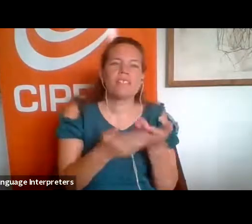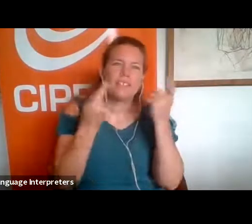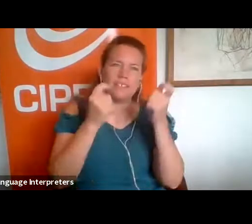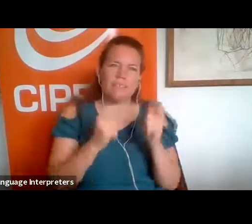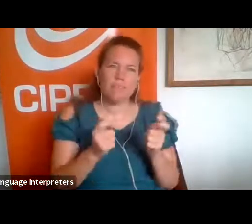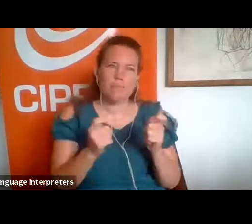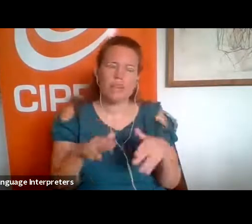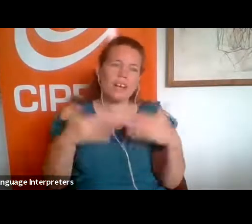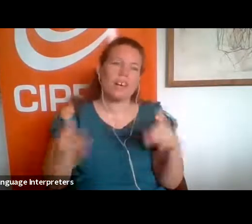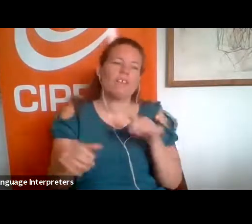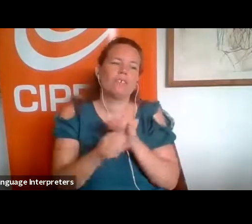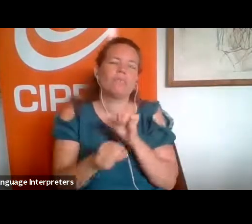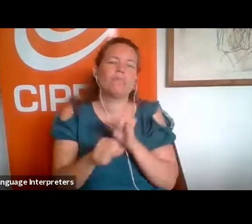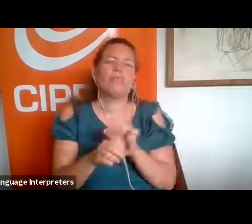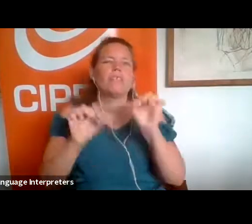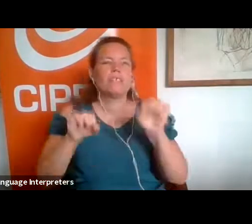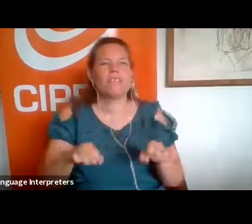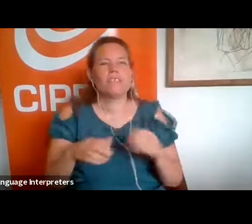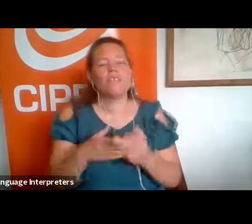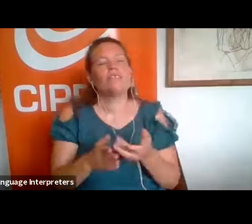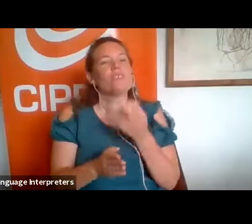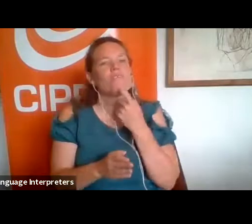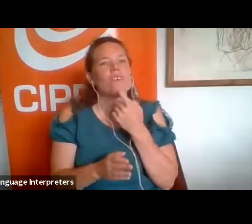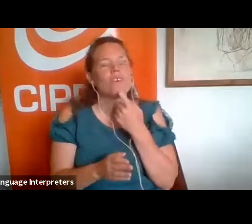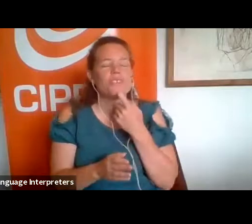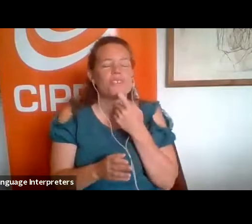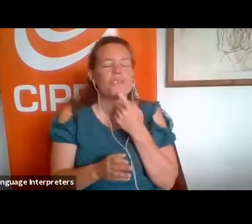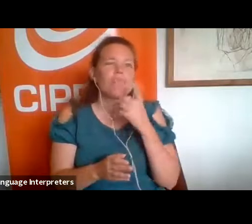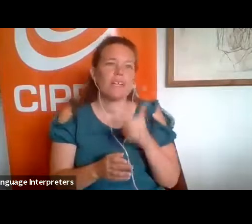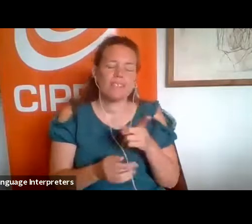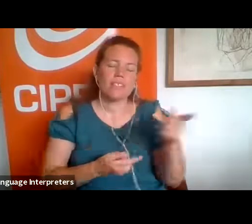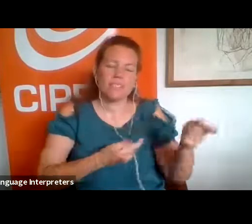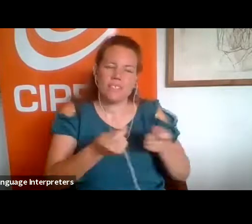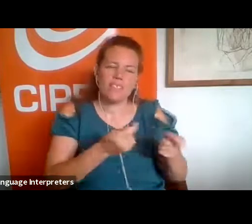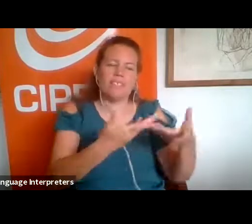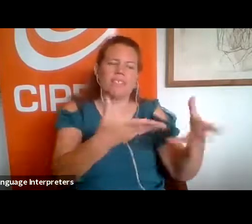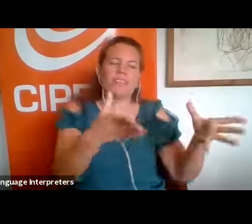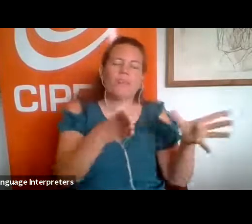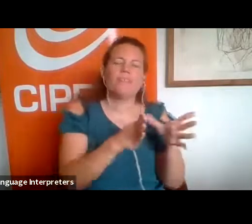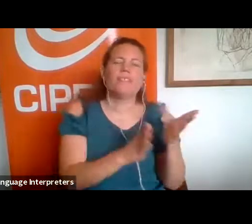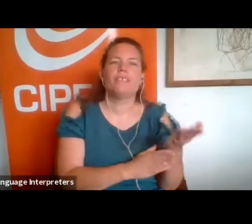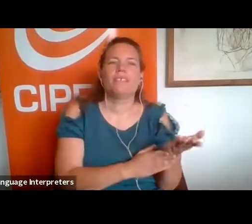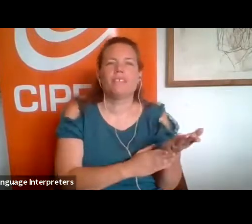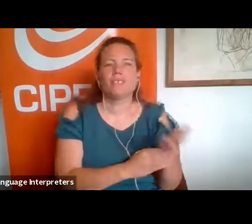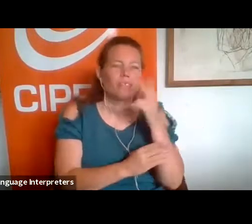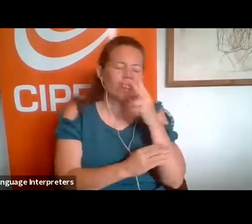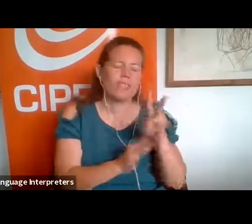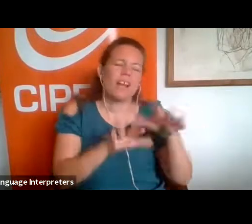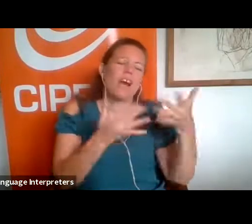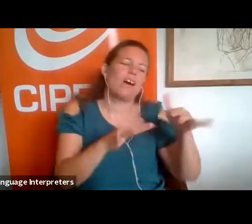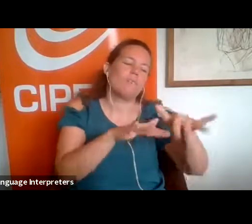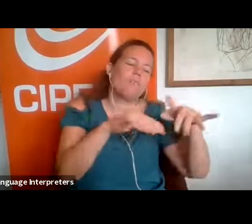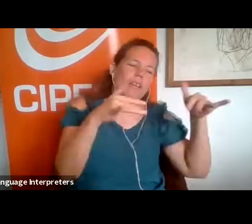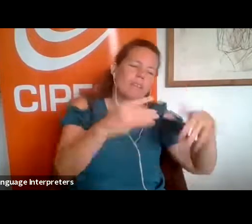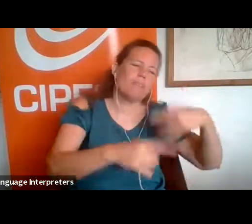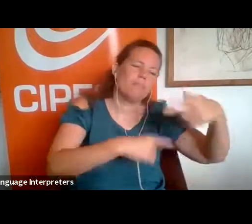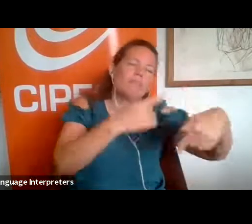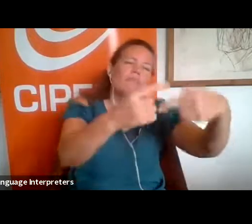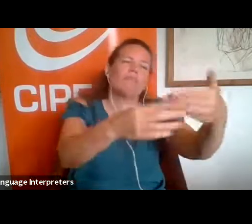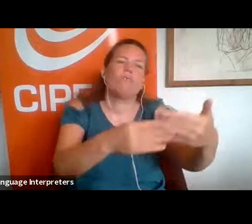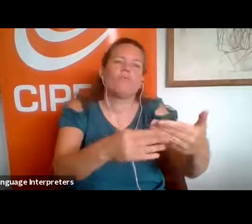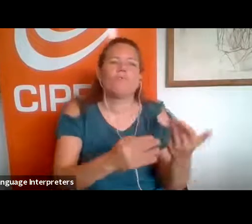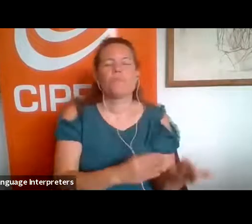that decision? Of course, it has to be made by the steering committee. So really just looking at how the platform evolves from what it is